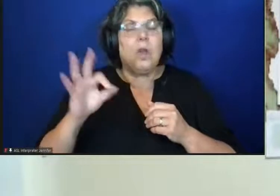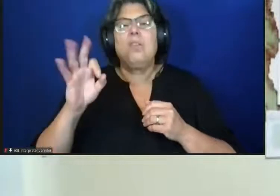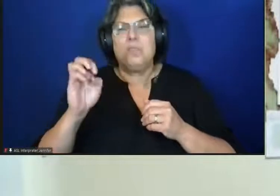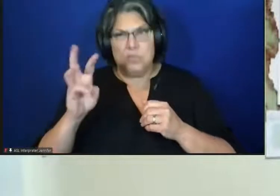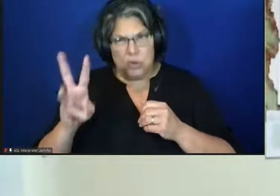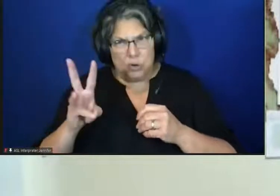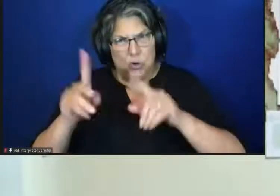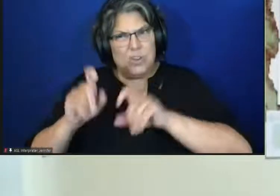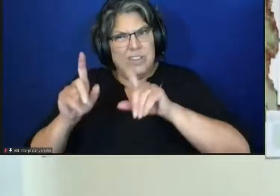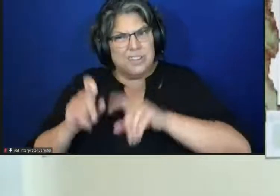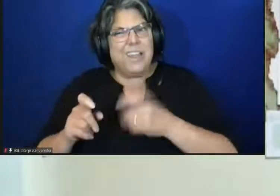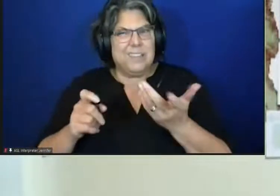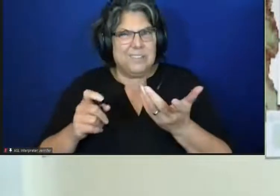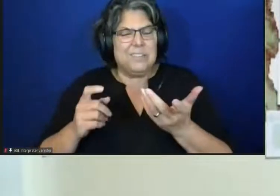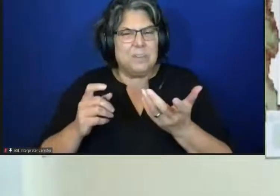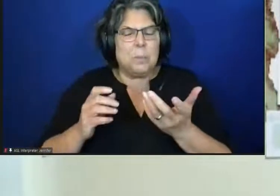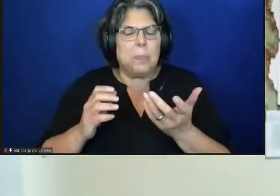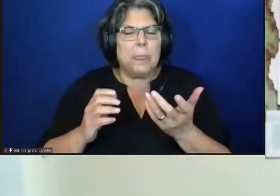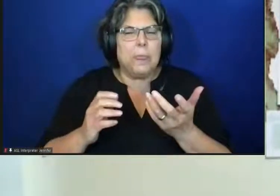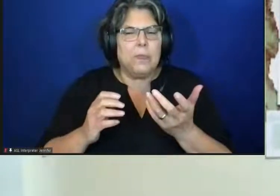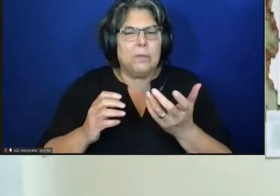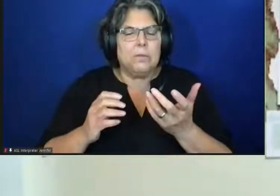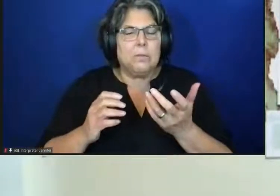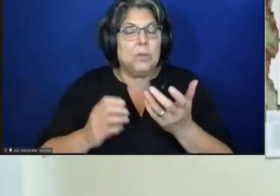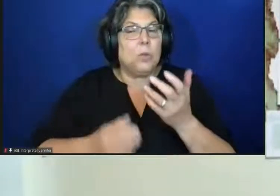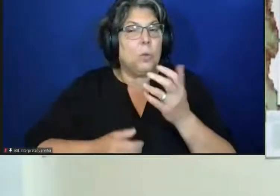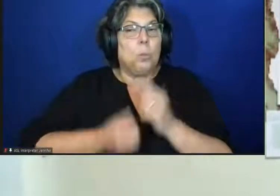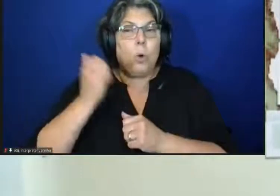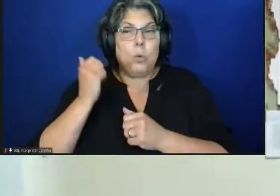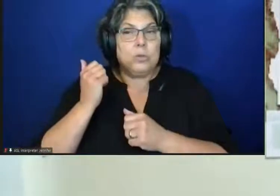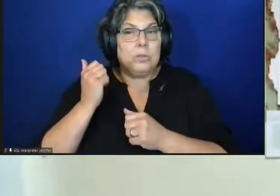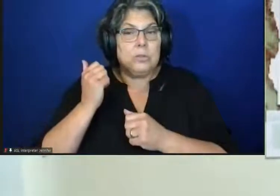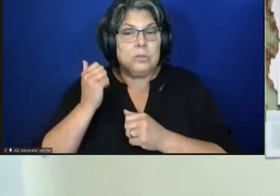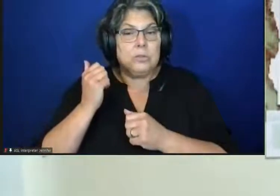to be maintained correctly, but the most